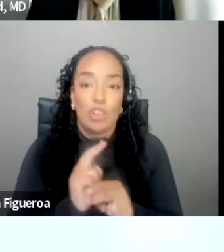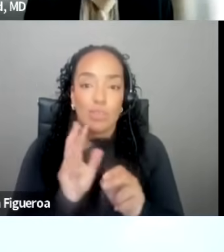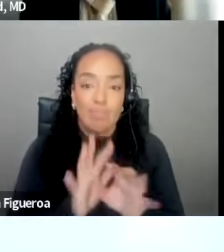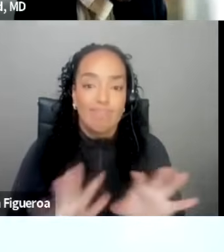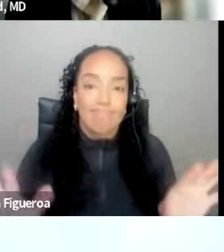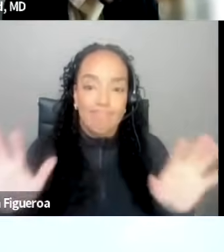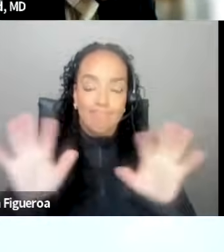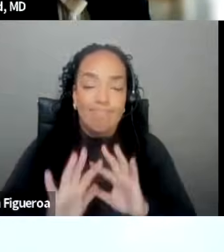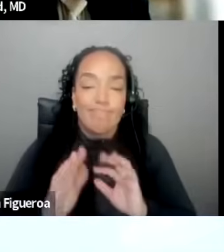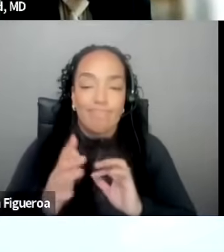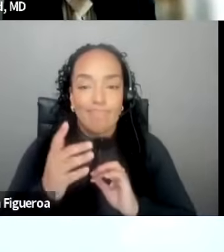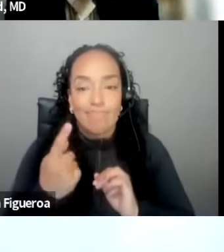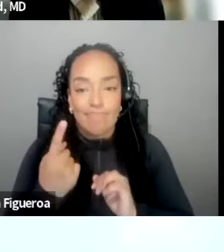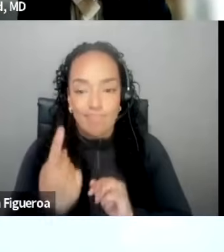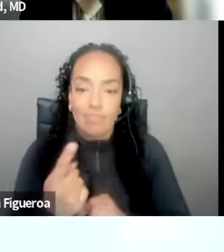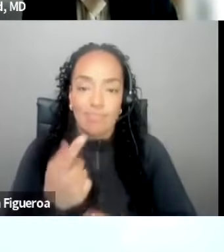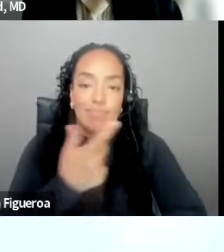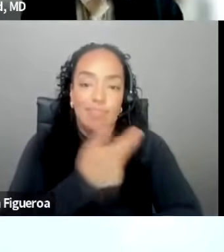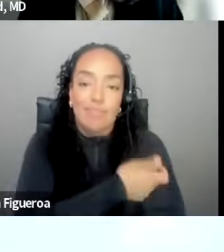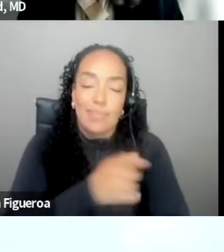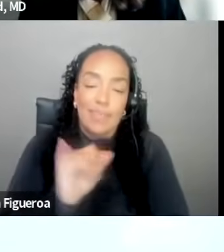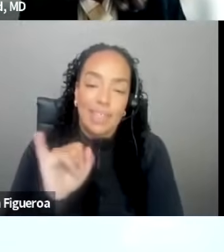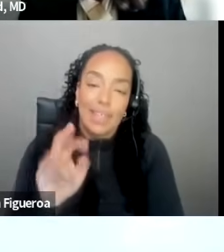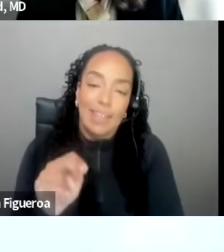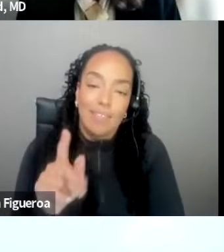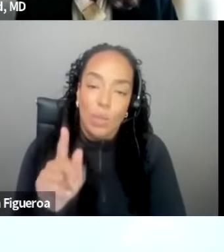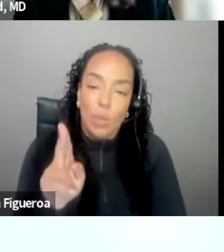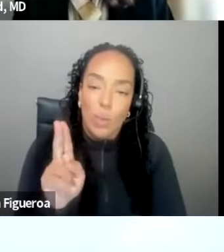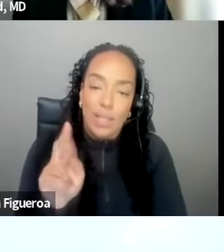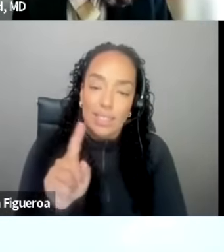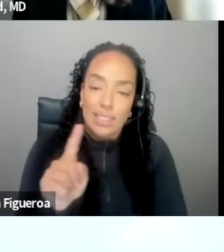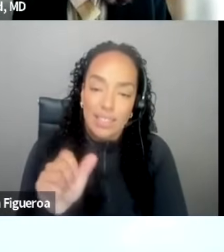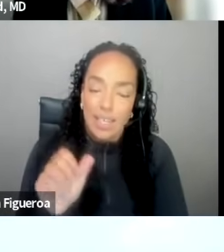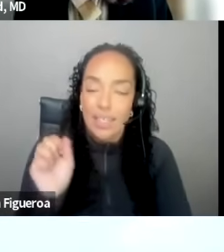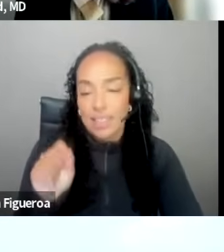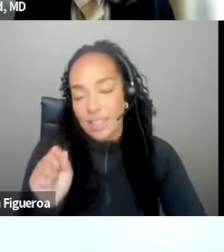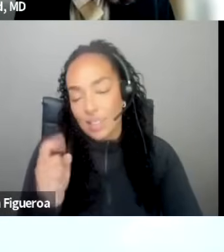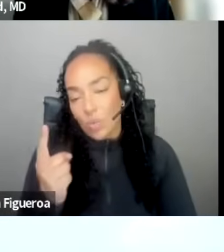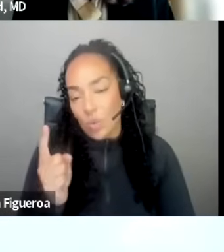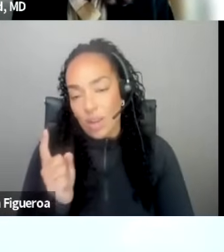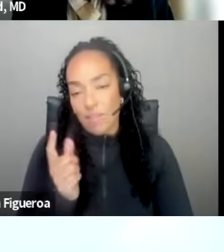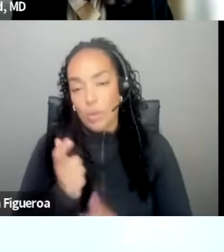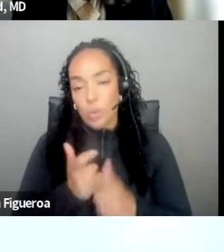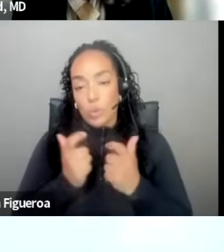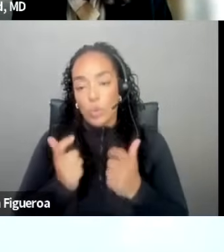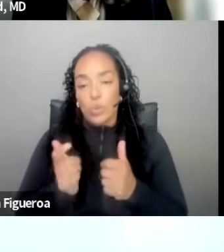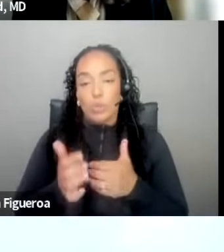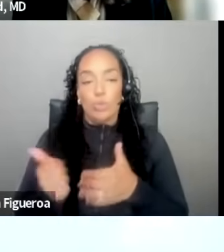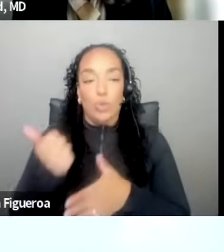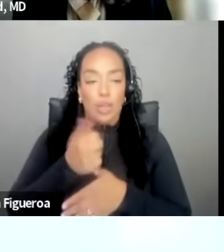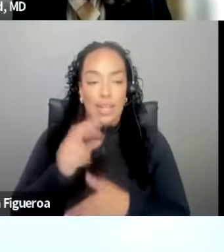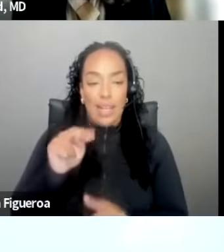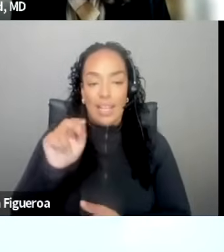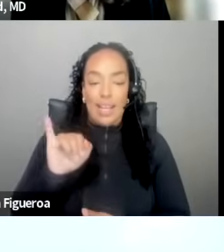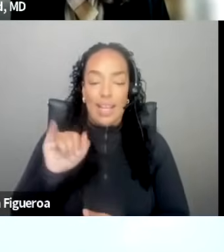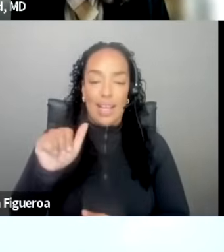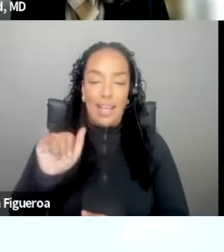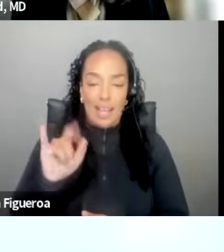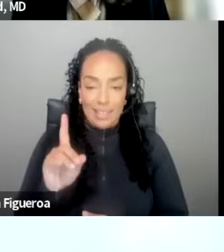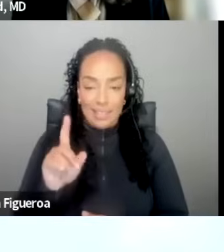So again, one of the huge priorities of NIAID is to advance efforts